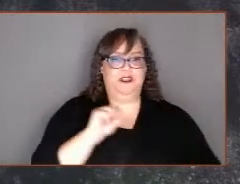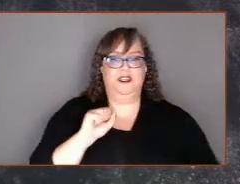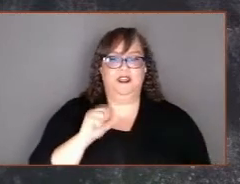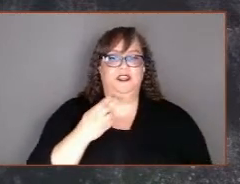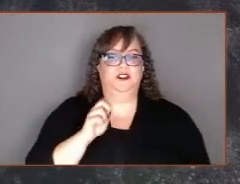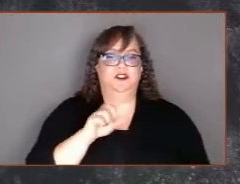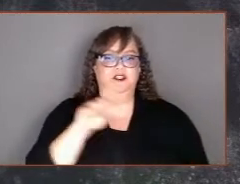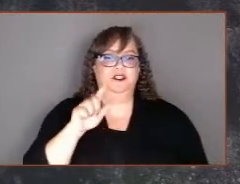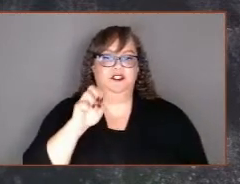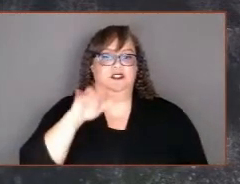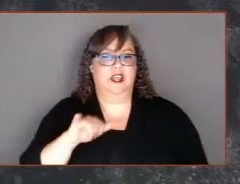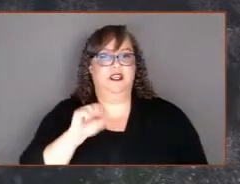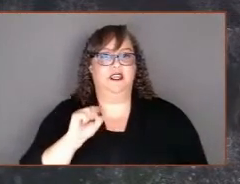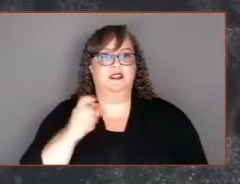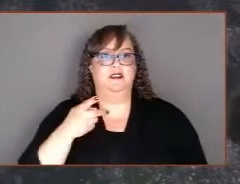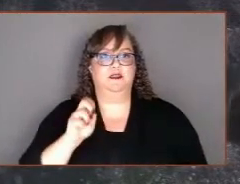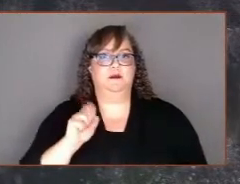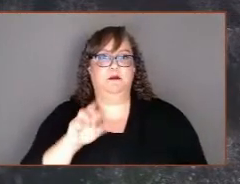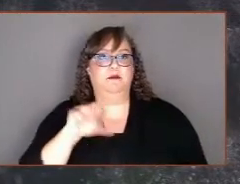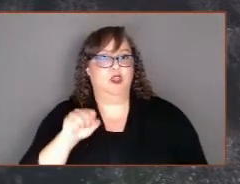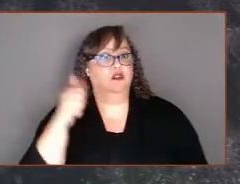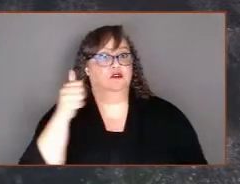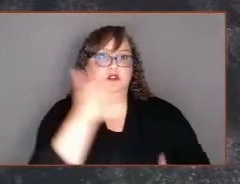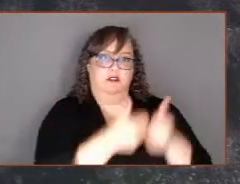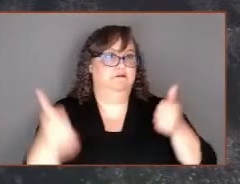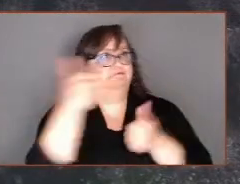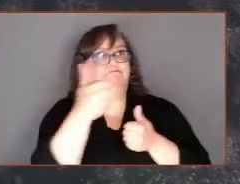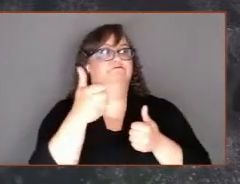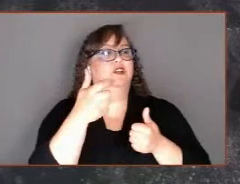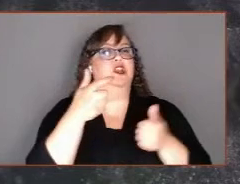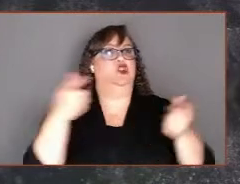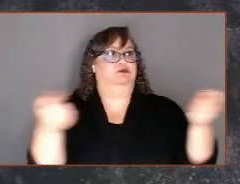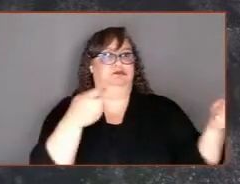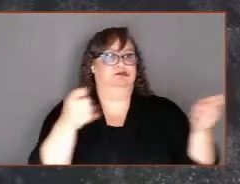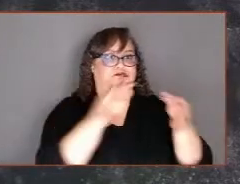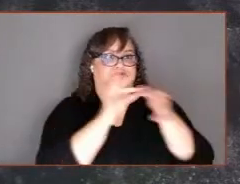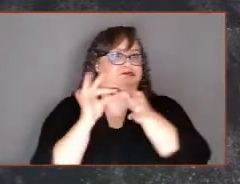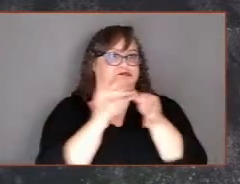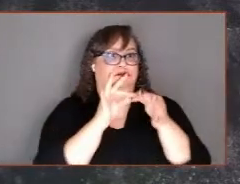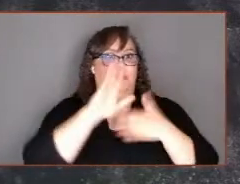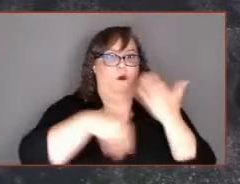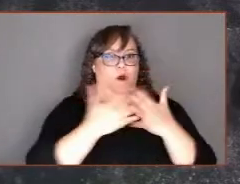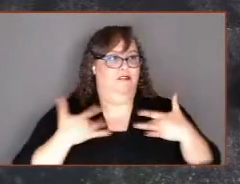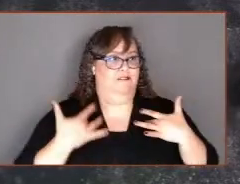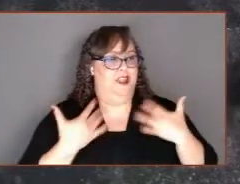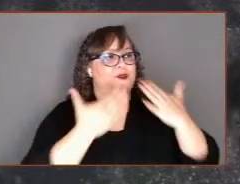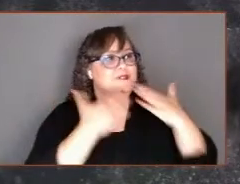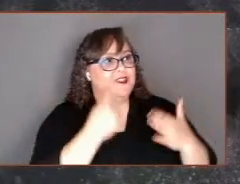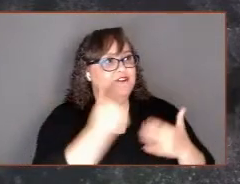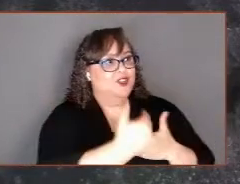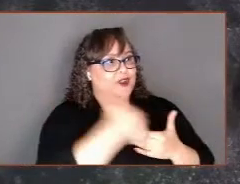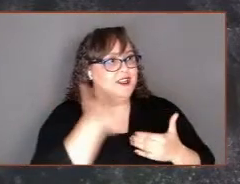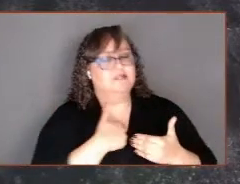bringing this whole event together. Thank you so much for joining us, Shelly. Thank you, Natalie. It's wonderful to be with you. Thank you.